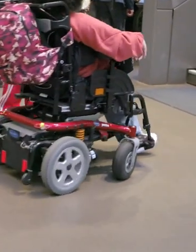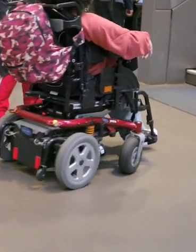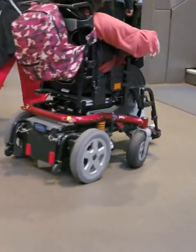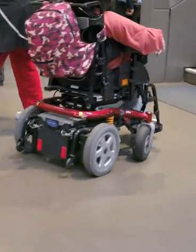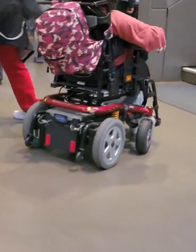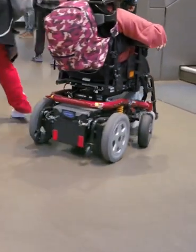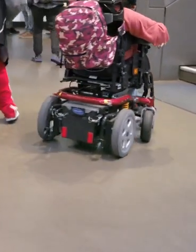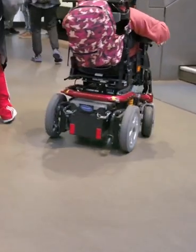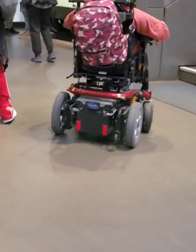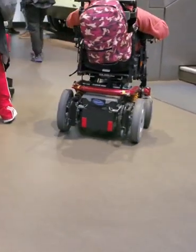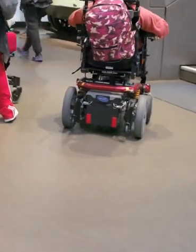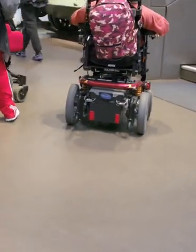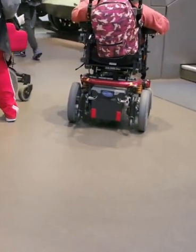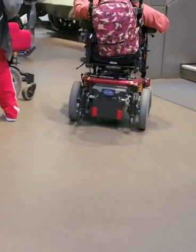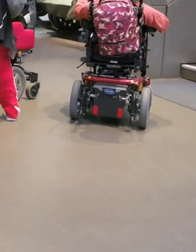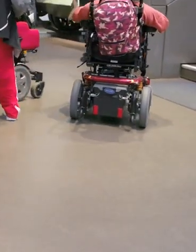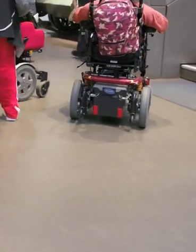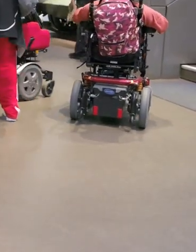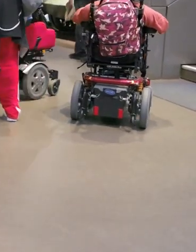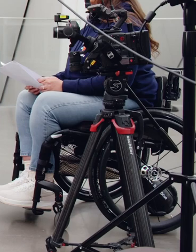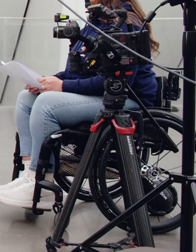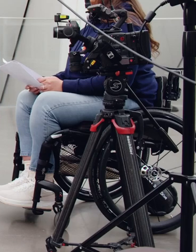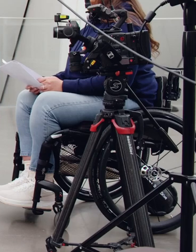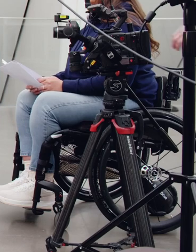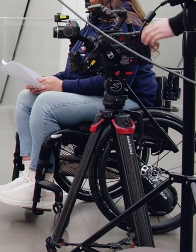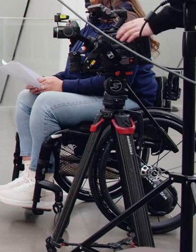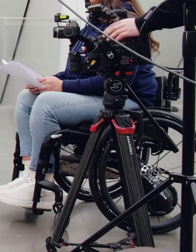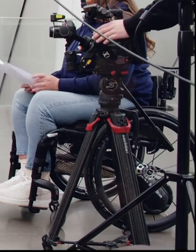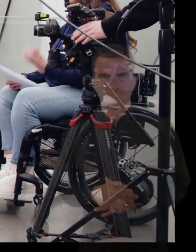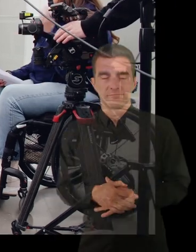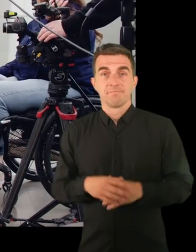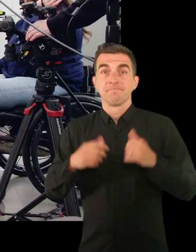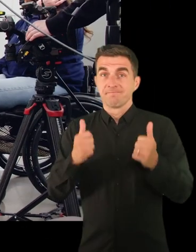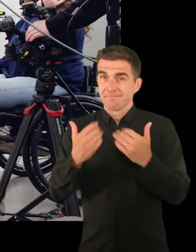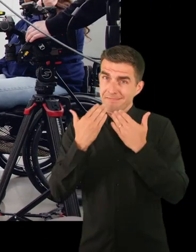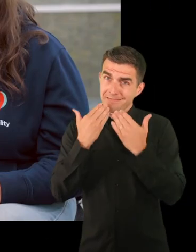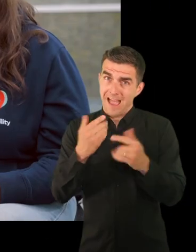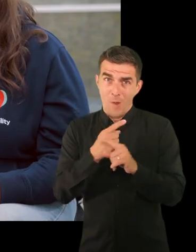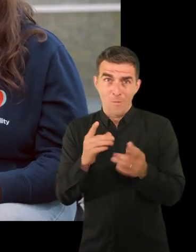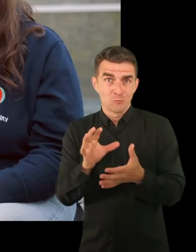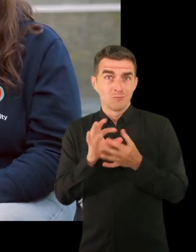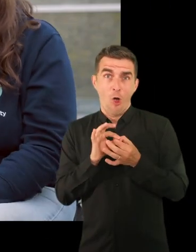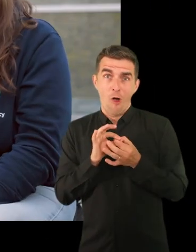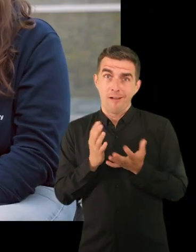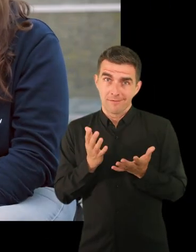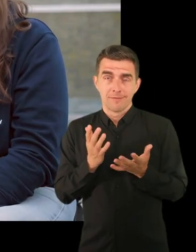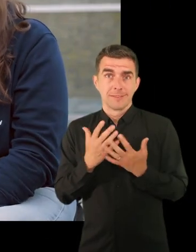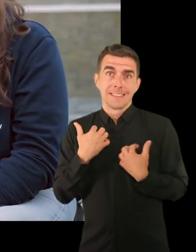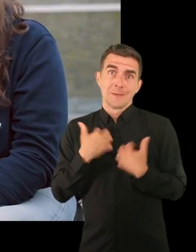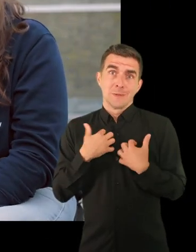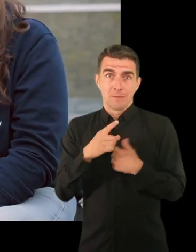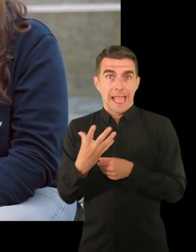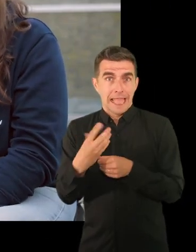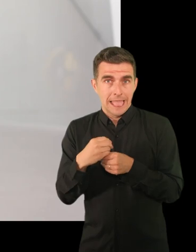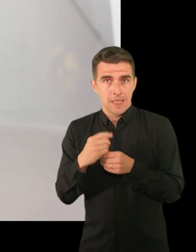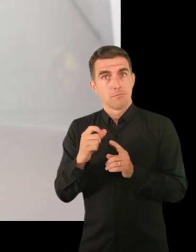Community Sociability, Jenny Berry, also a wheelchair user, interviews Isaac. Thanks so much for joining us, Isaac. It's been really exciting to have you